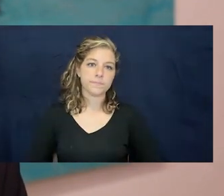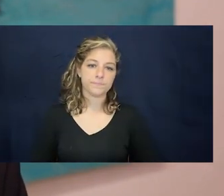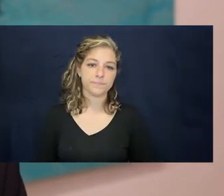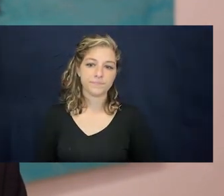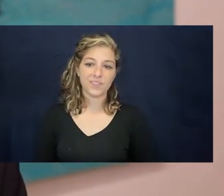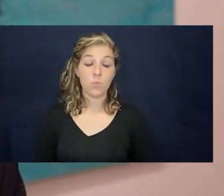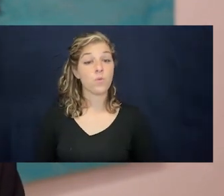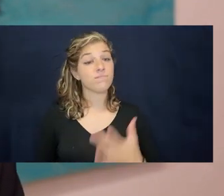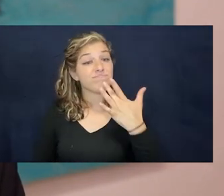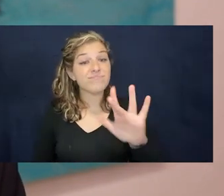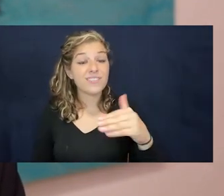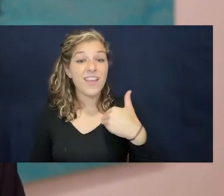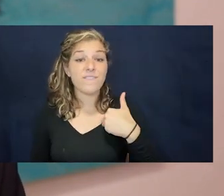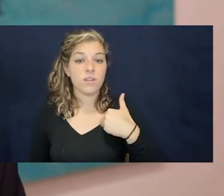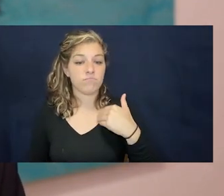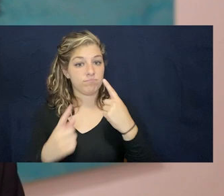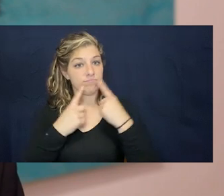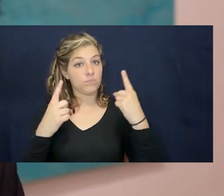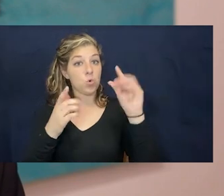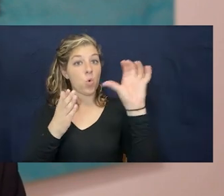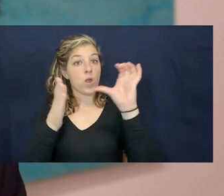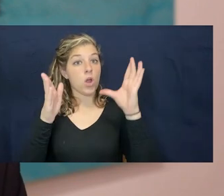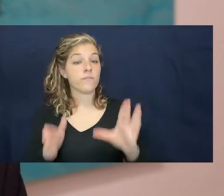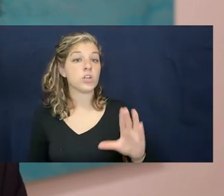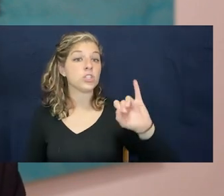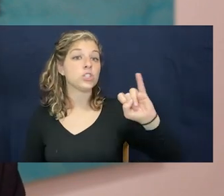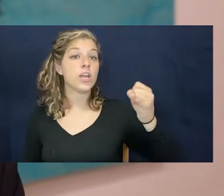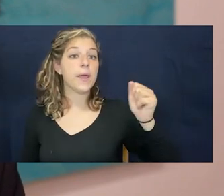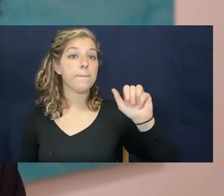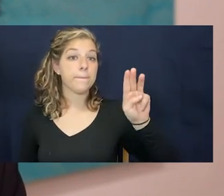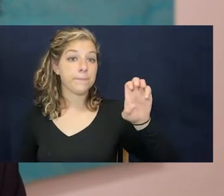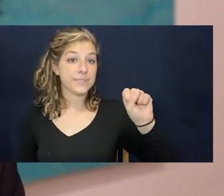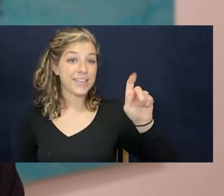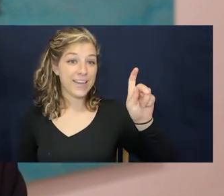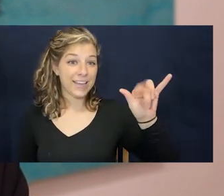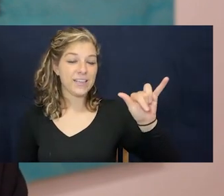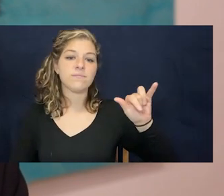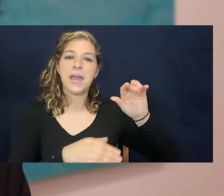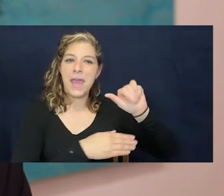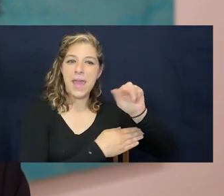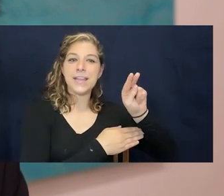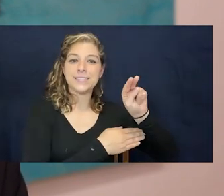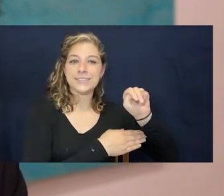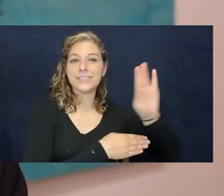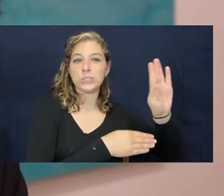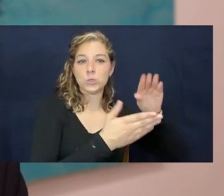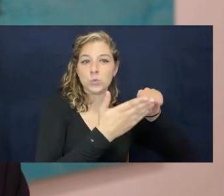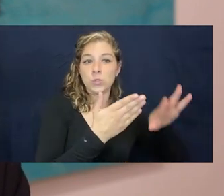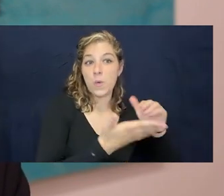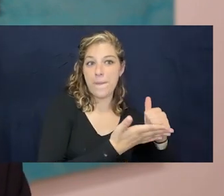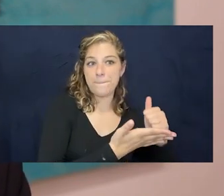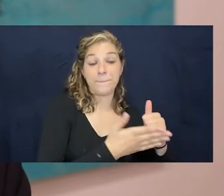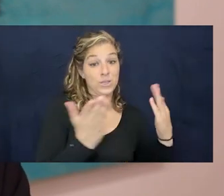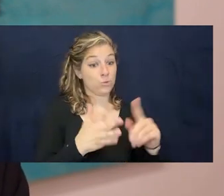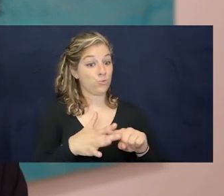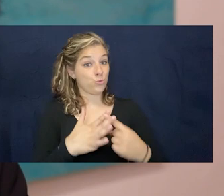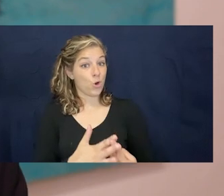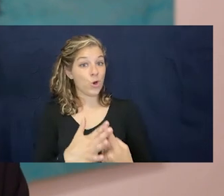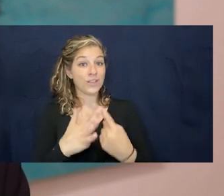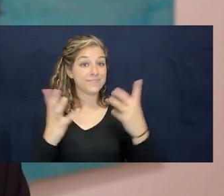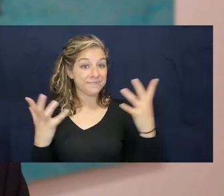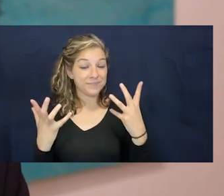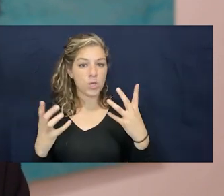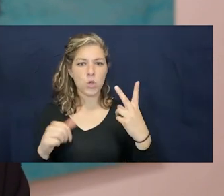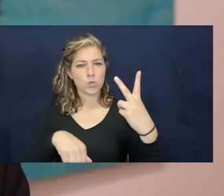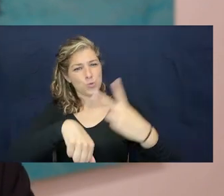and communities worldwide. We're so fortunate to have renowned choreographer James Kenny, who began as one of Annie's students to